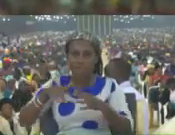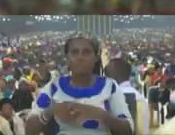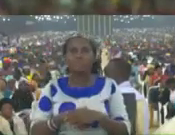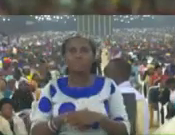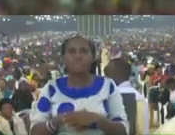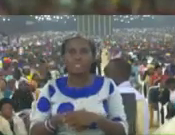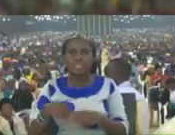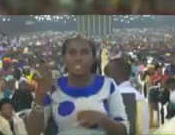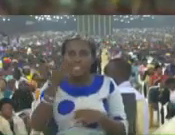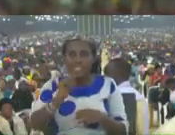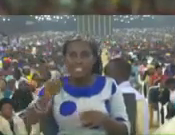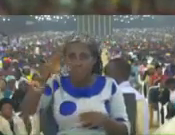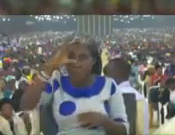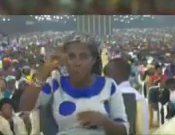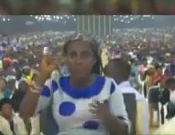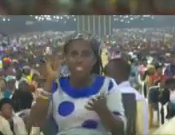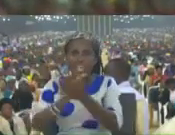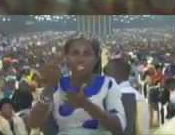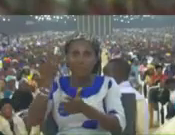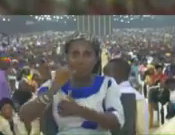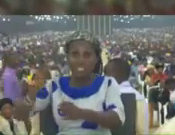The boy that was rusticated